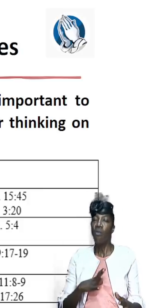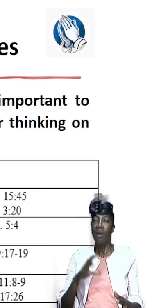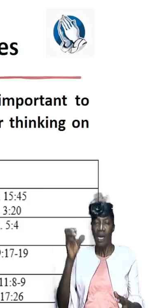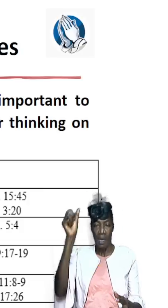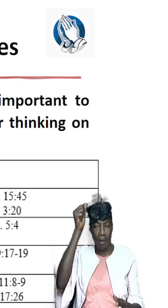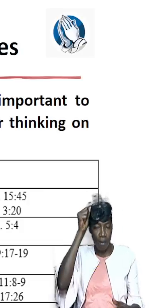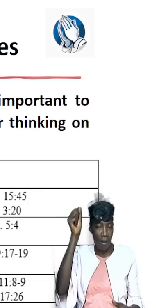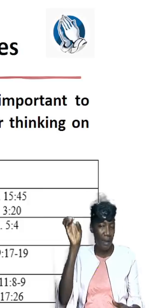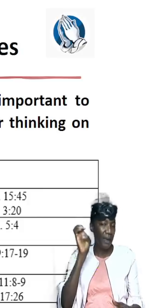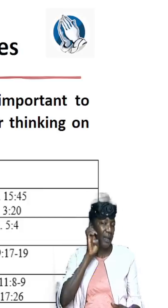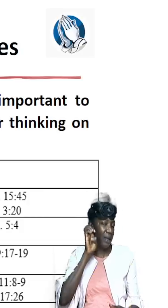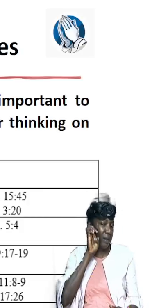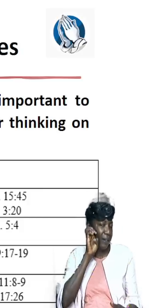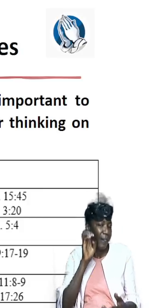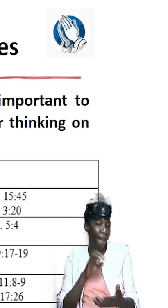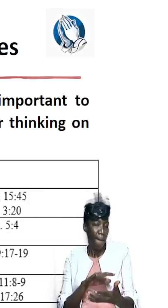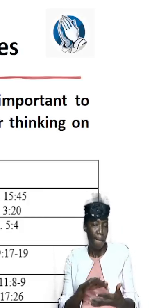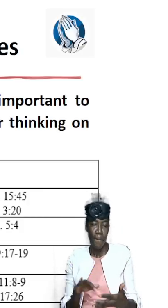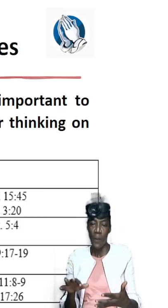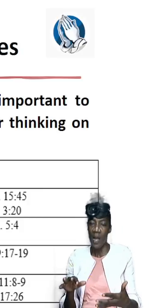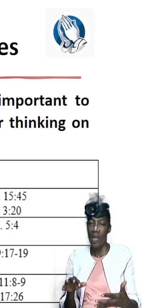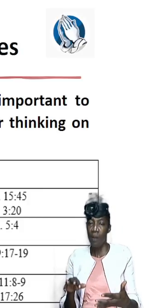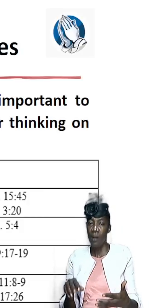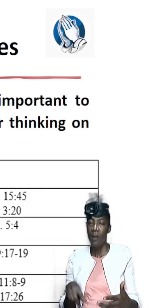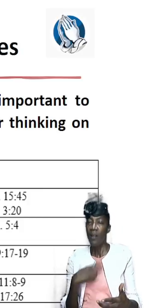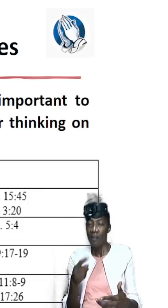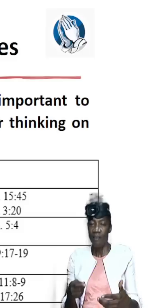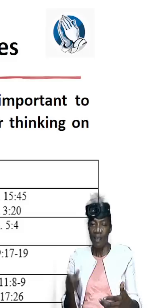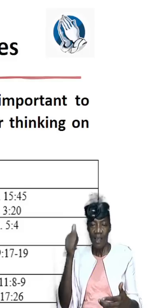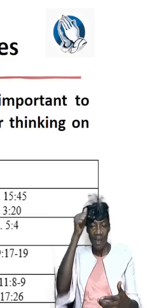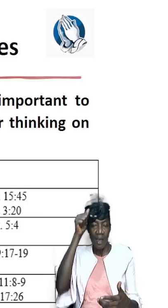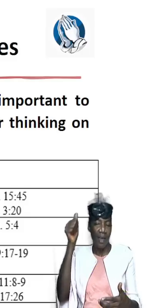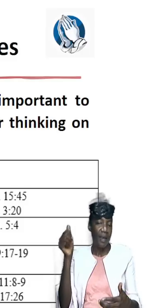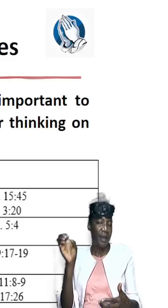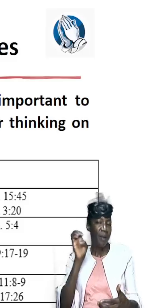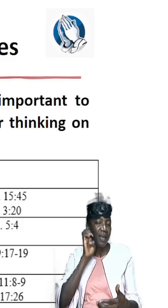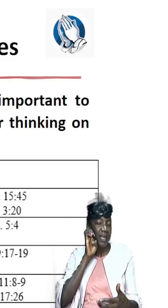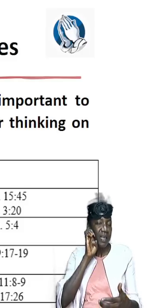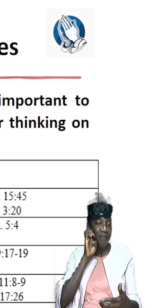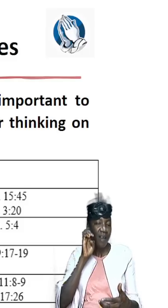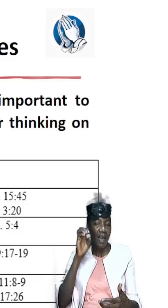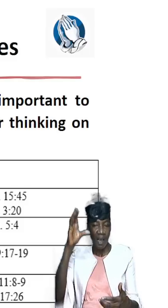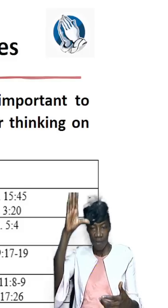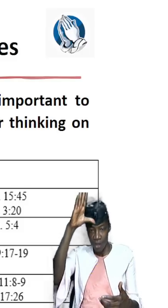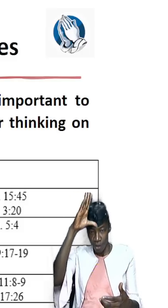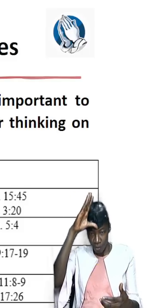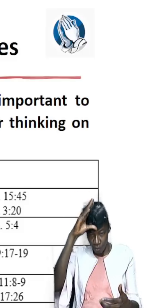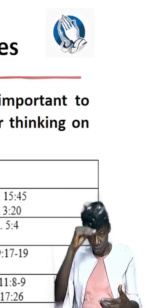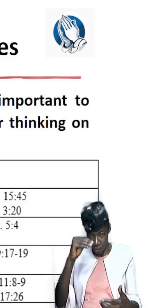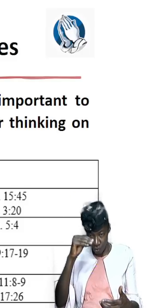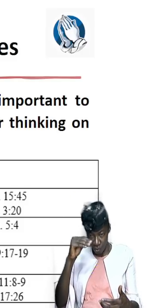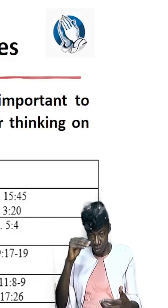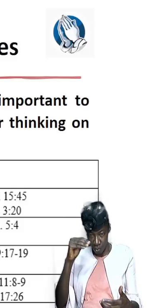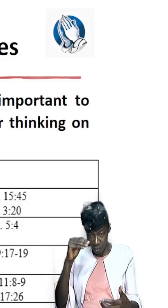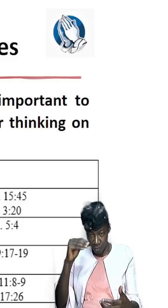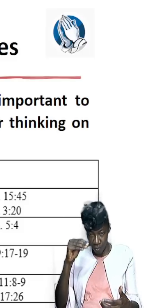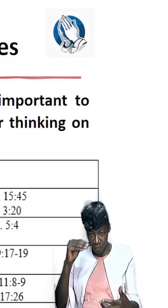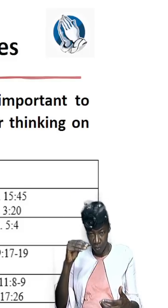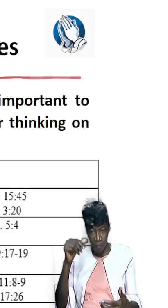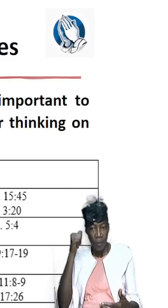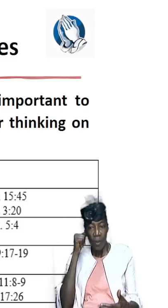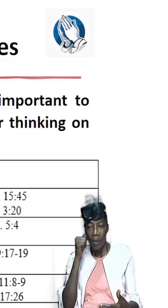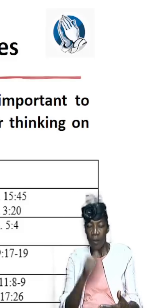that relate to the fact that Adam and Eve had sons and daughters, and therefore, as a